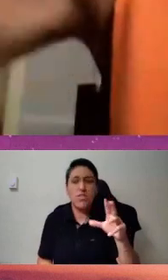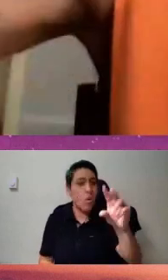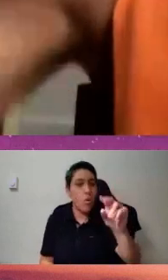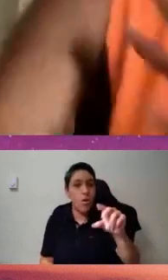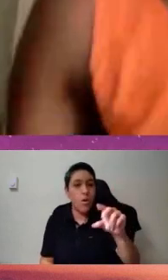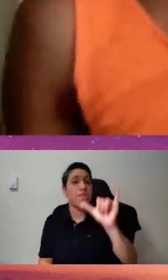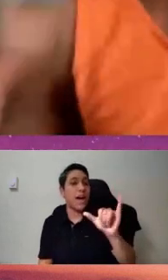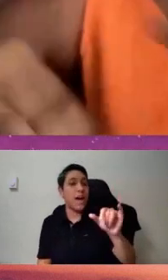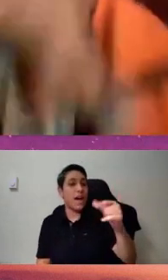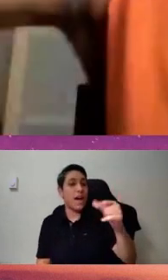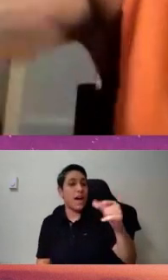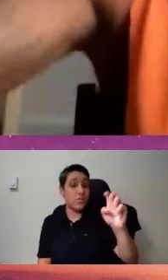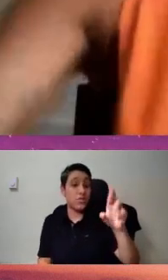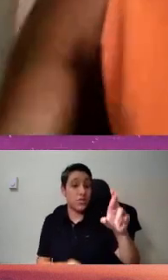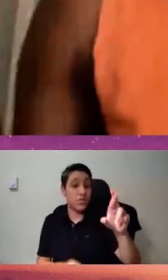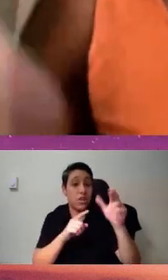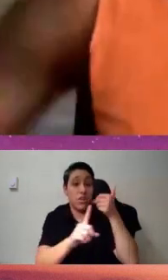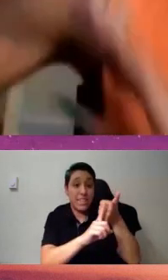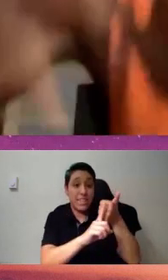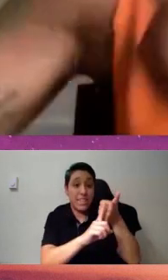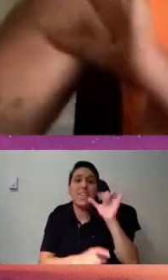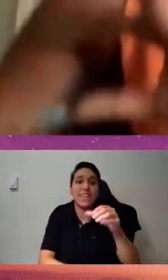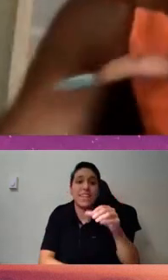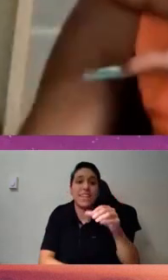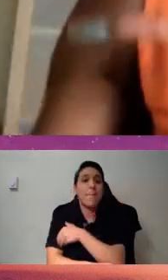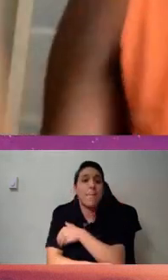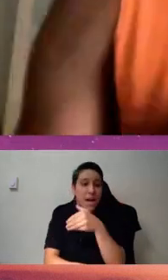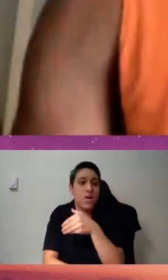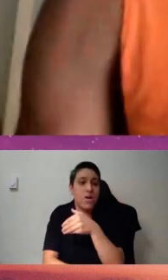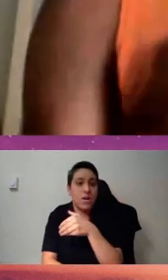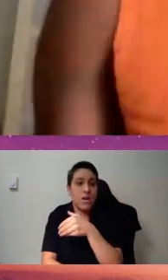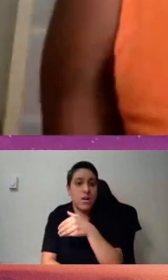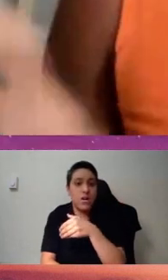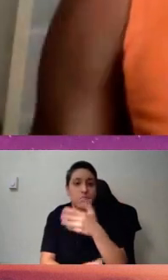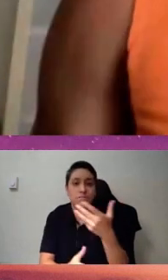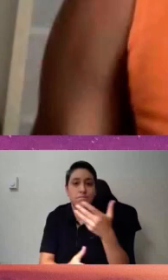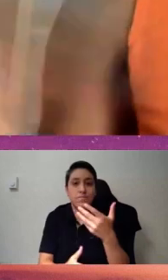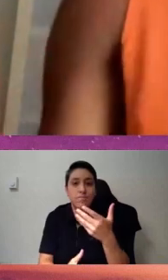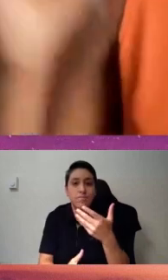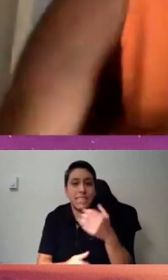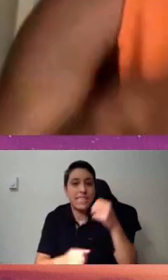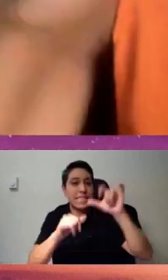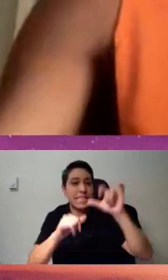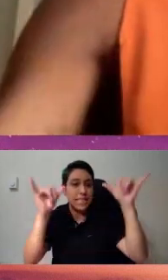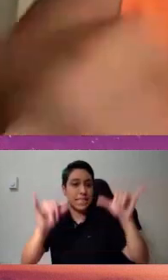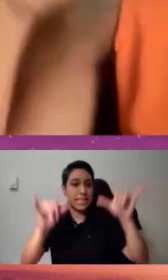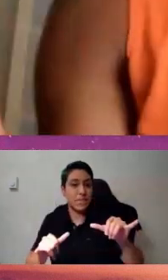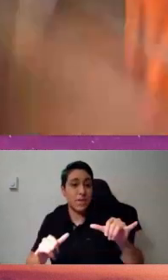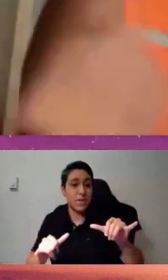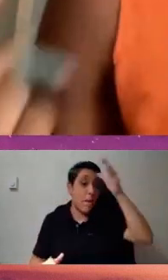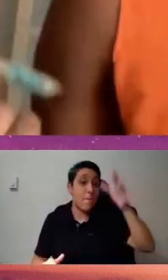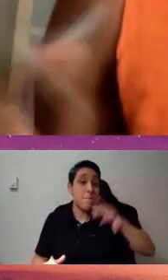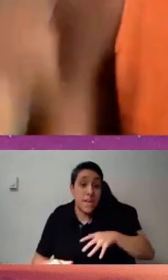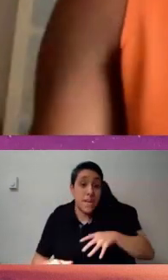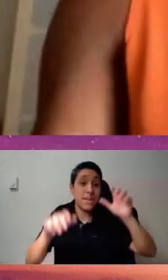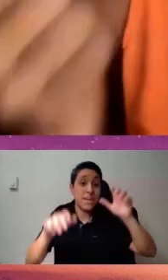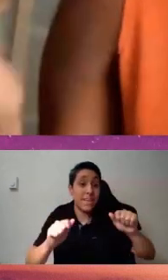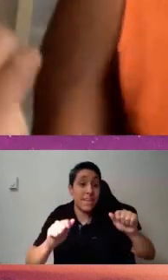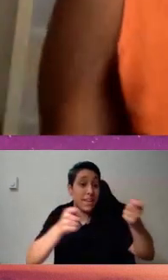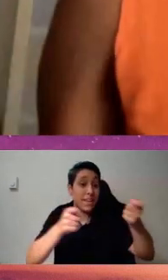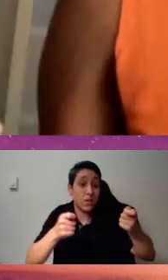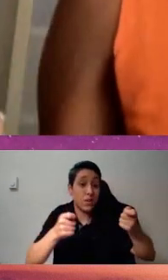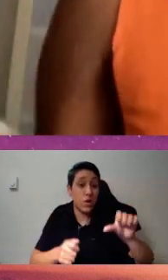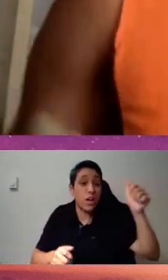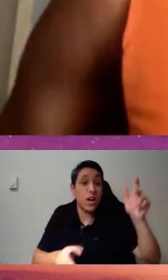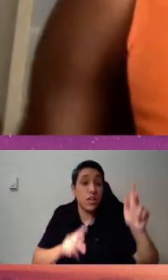men, male, whatever, can control everyone else. Because again, they saw that the matriarch was